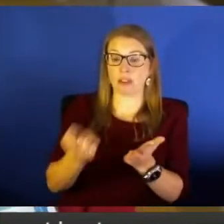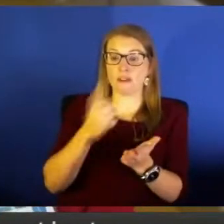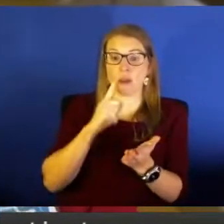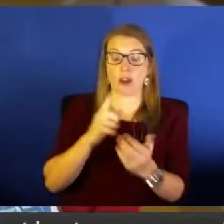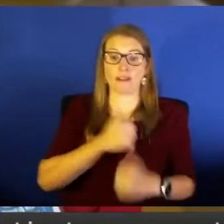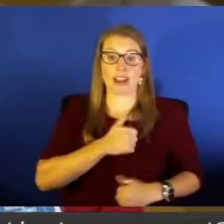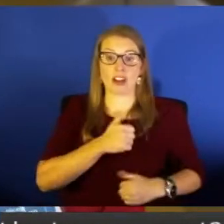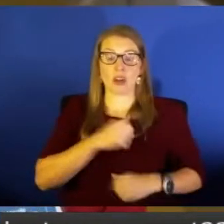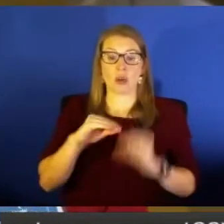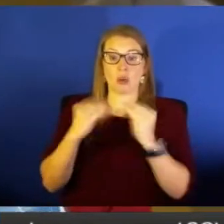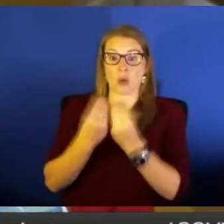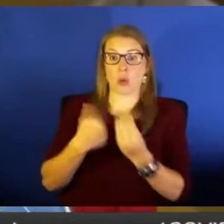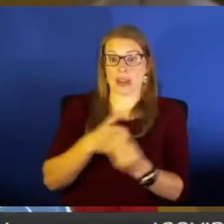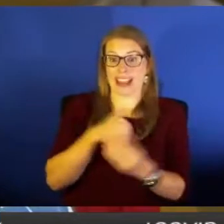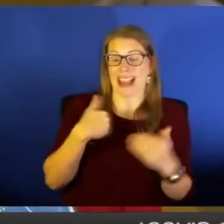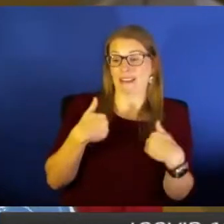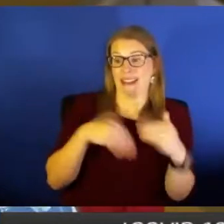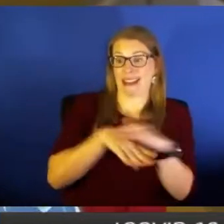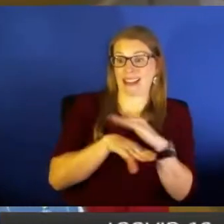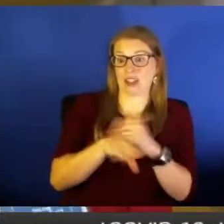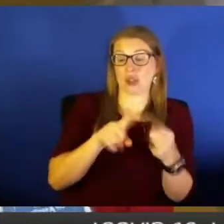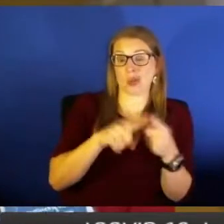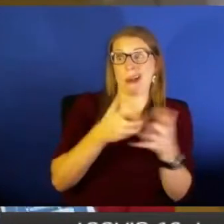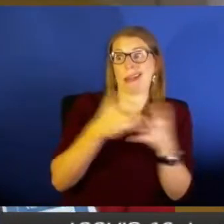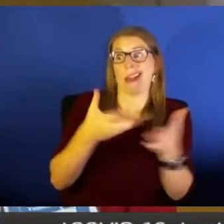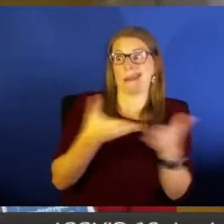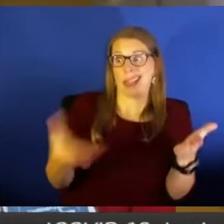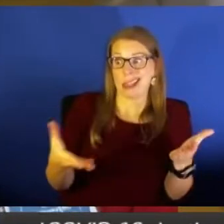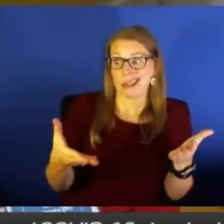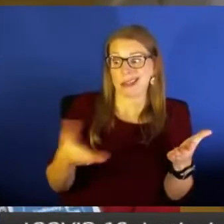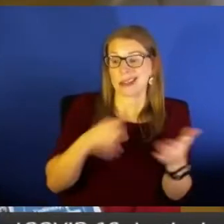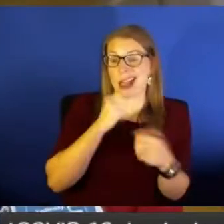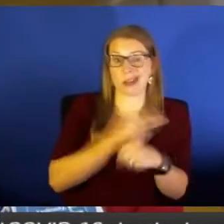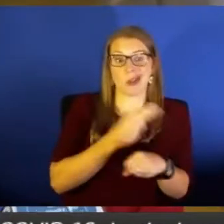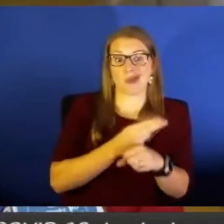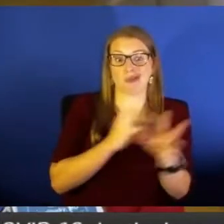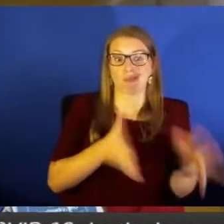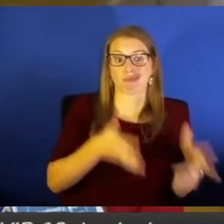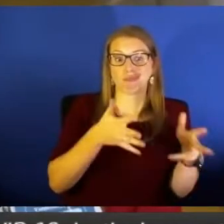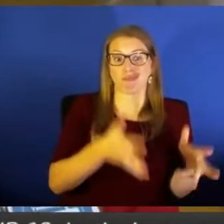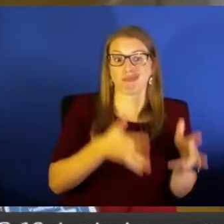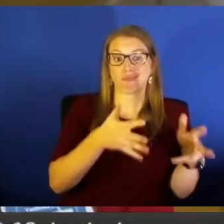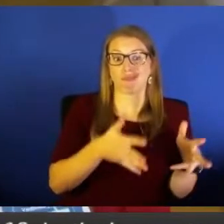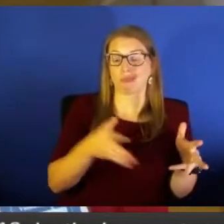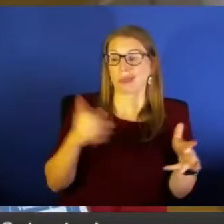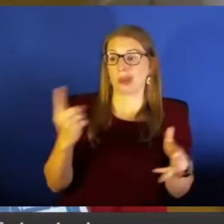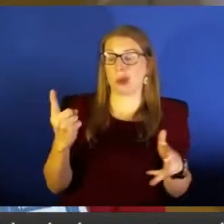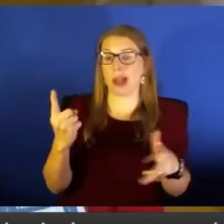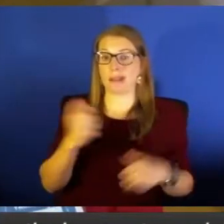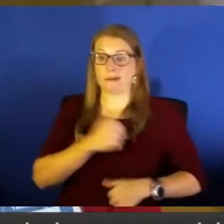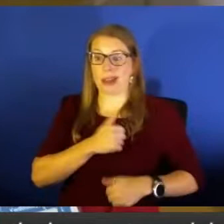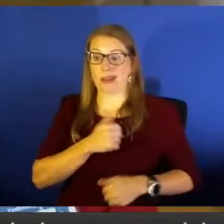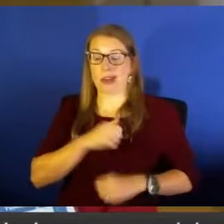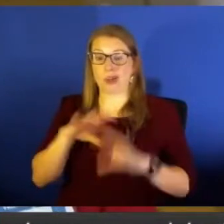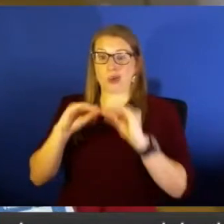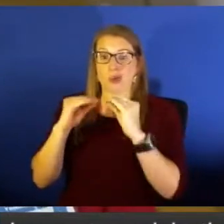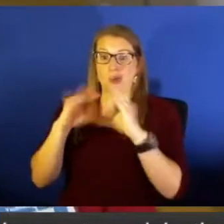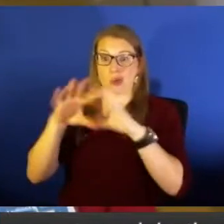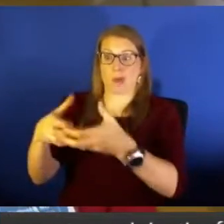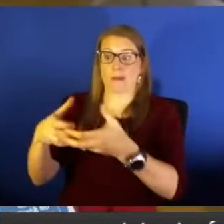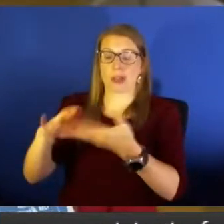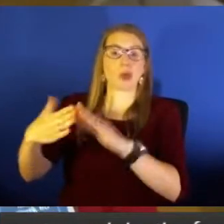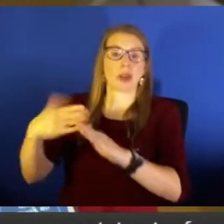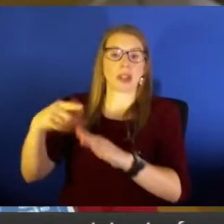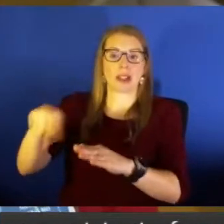we have access to a lot of things that are going to be not used, and there's one veterans group in the community that was